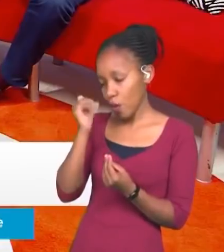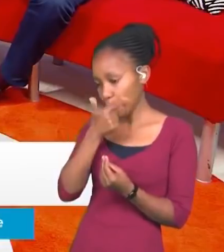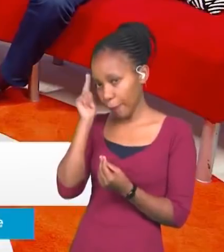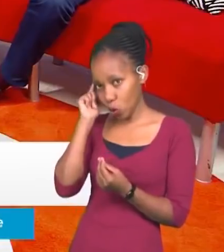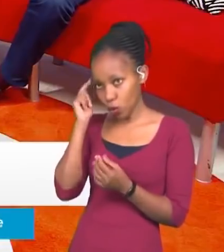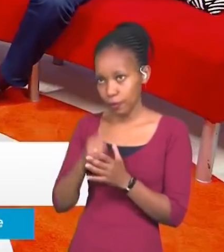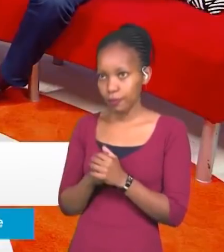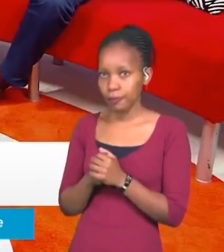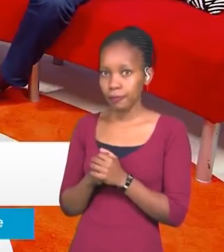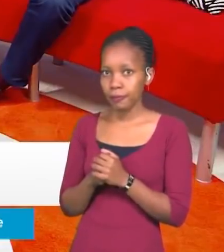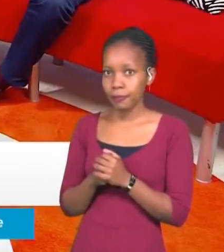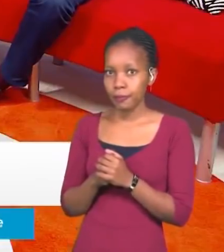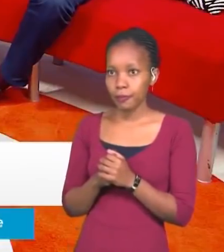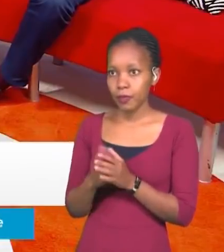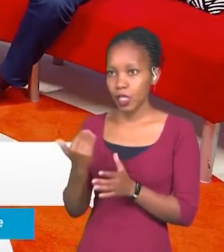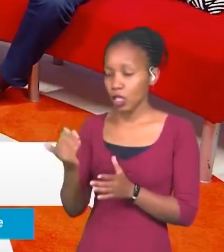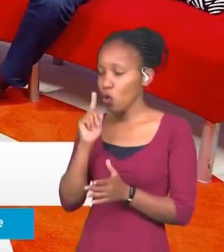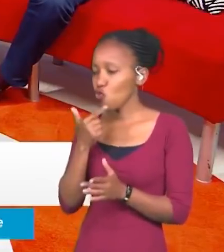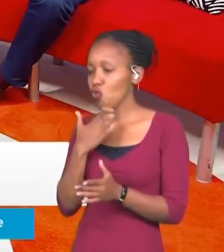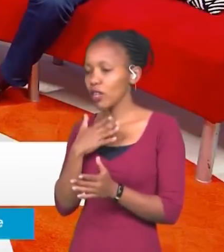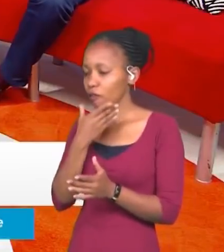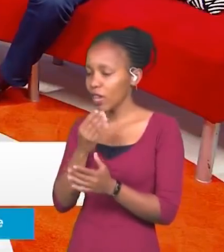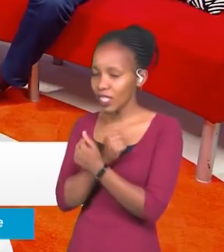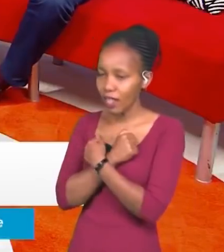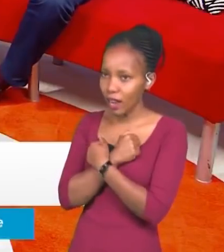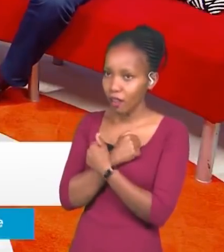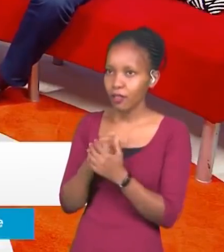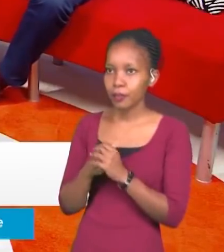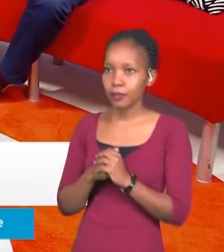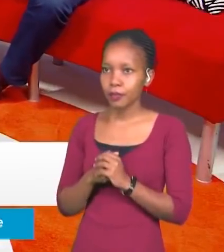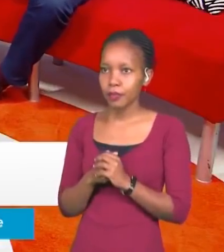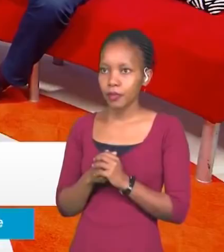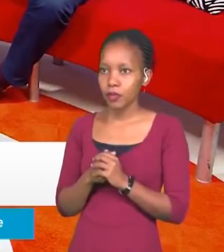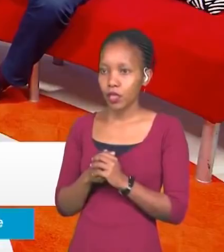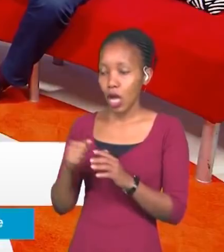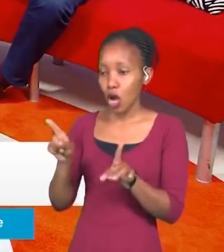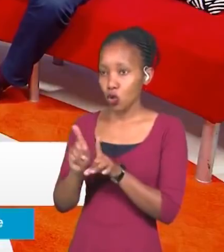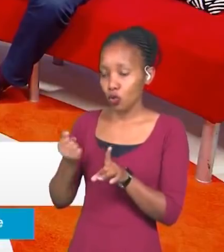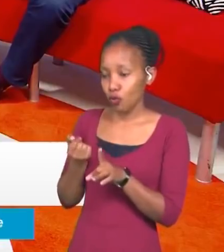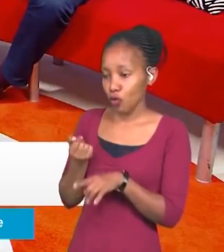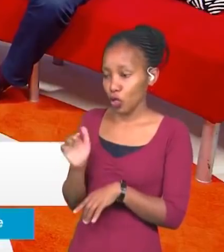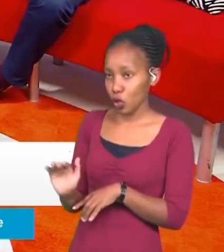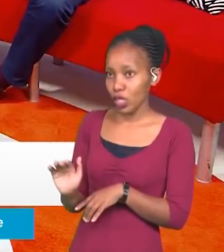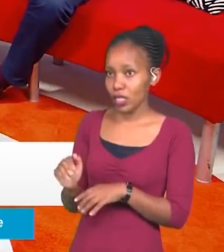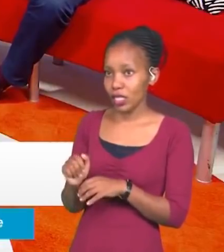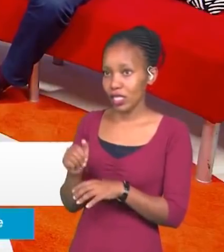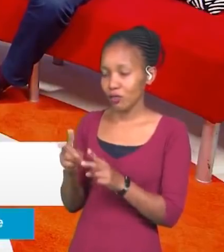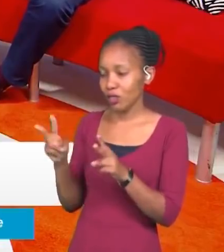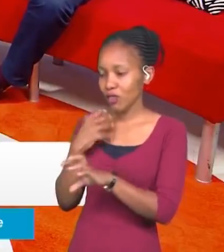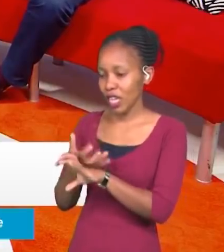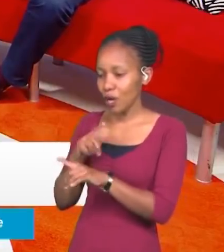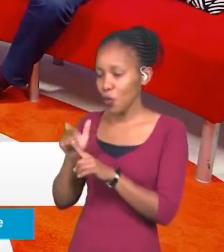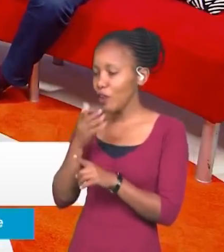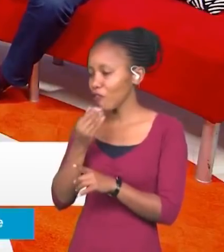still this kid who wanted their parental, yes, love. Yes. The father, yeah, to you said. Yes. And for daughters, actually, yes, it's even difficult. Yes,